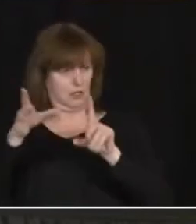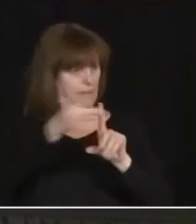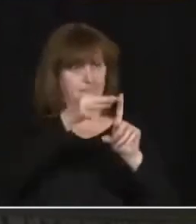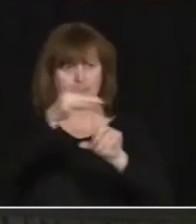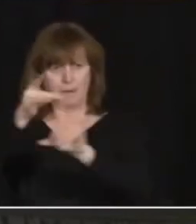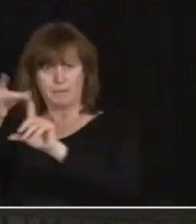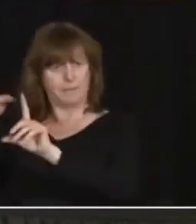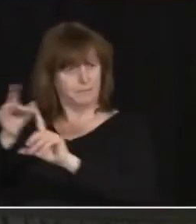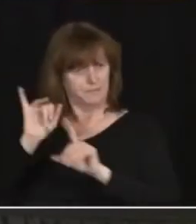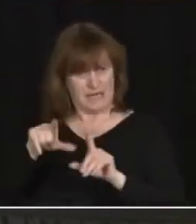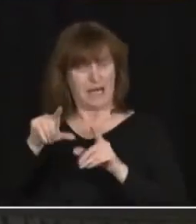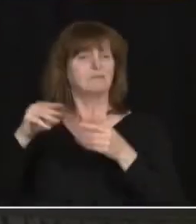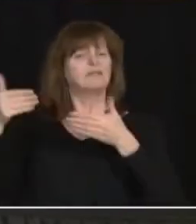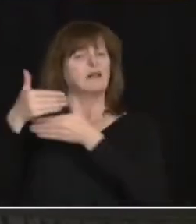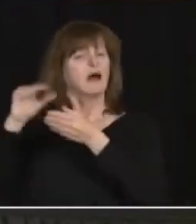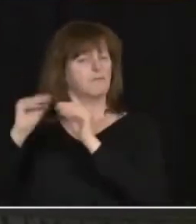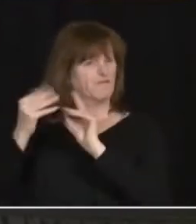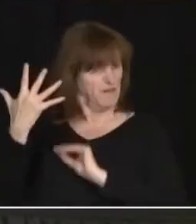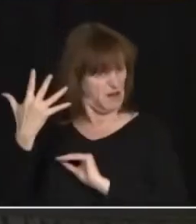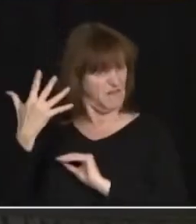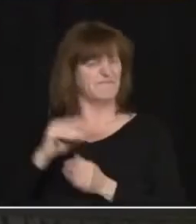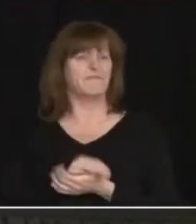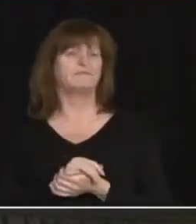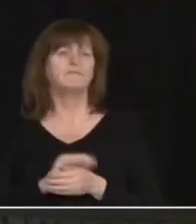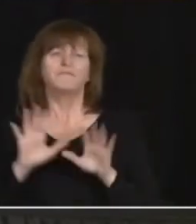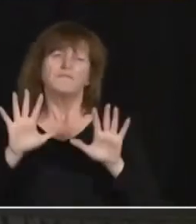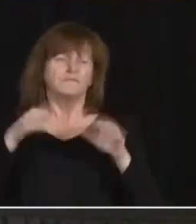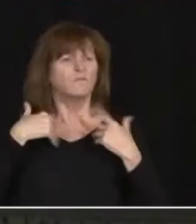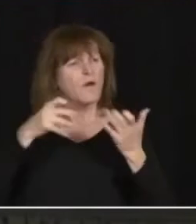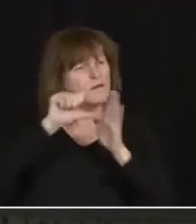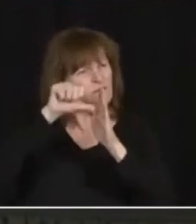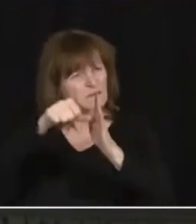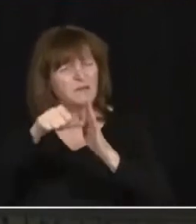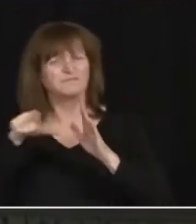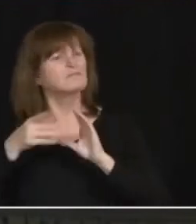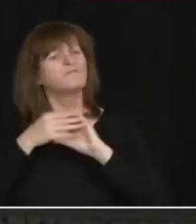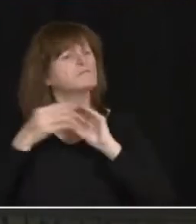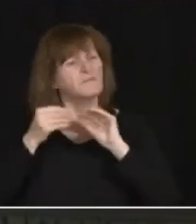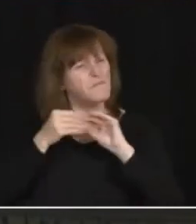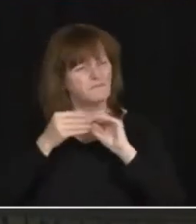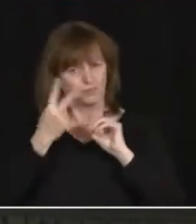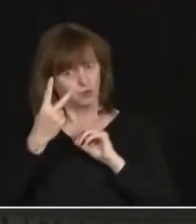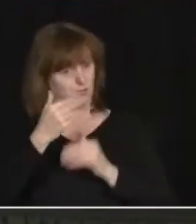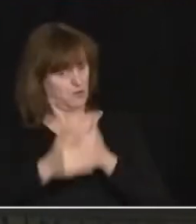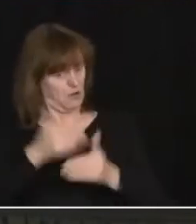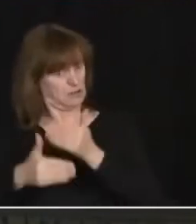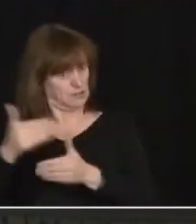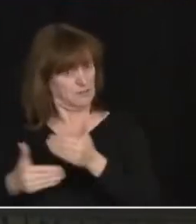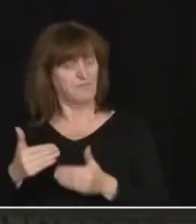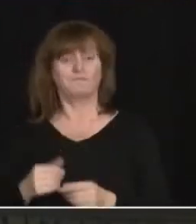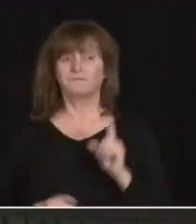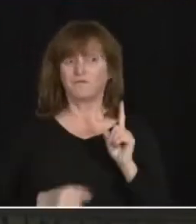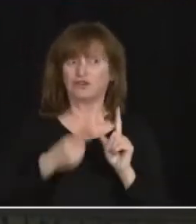I want to start off by making it clear that we're really talking about two separate disease processes right now. The first is